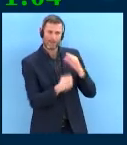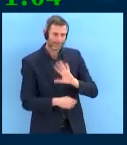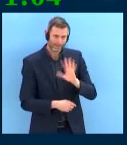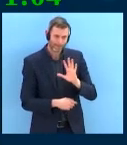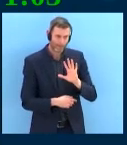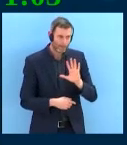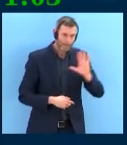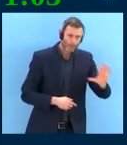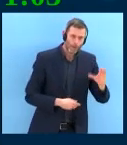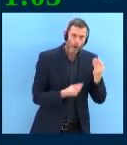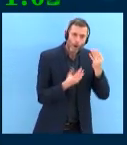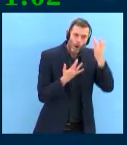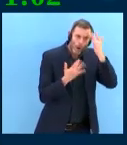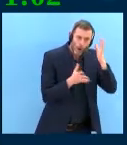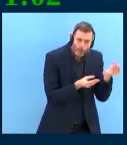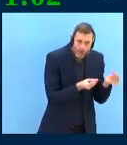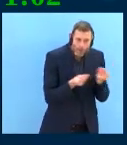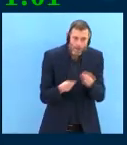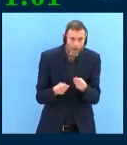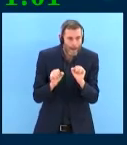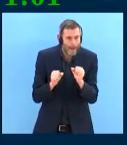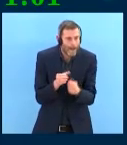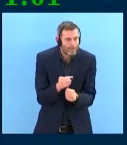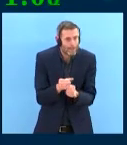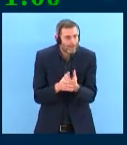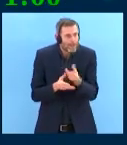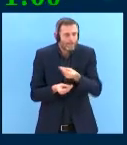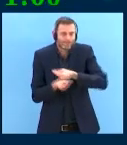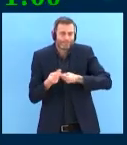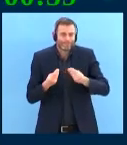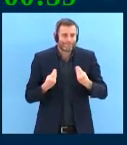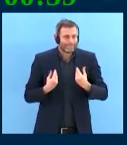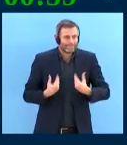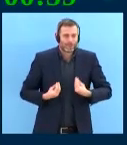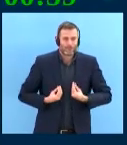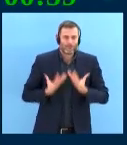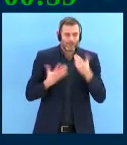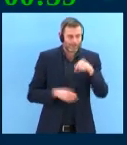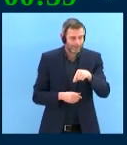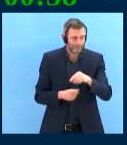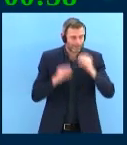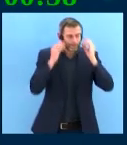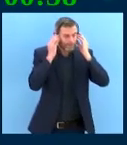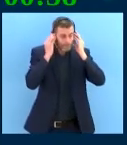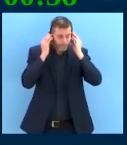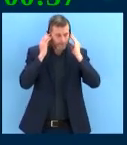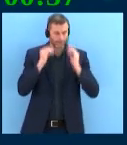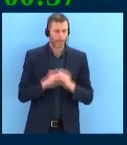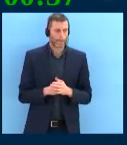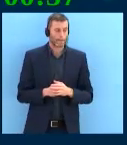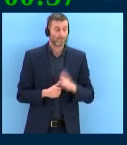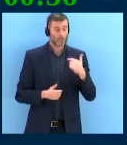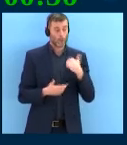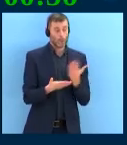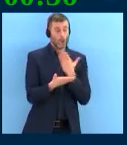We recommend establishing a network to enable knowledge exchange among institutions and groups that will develop